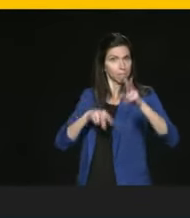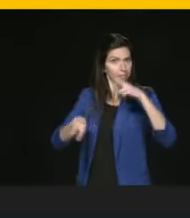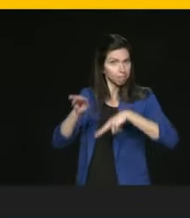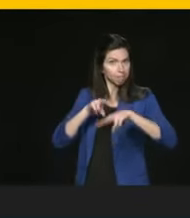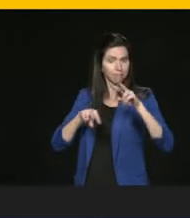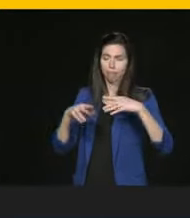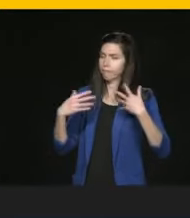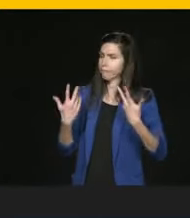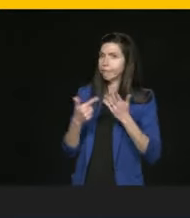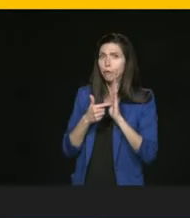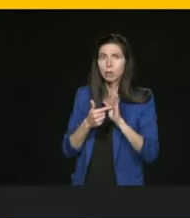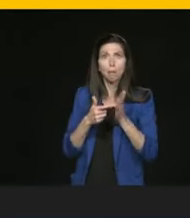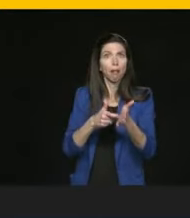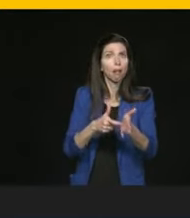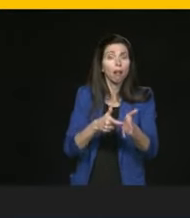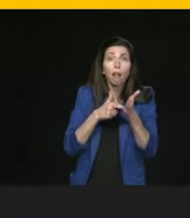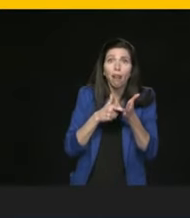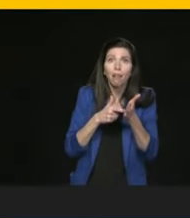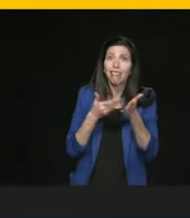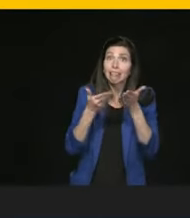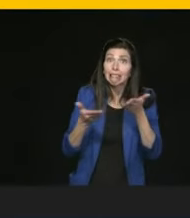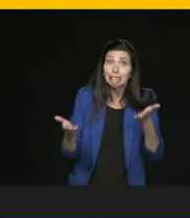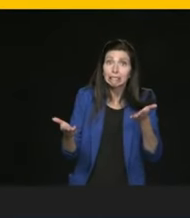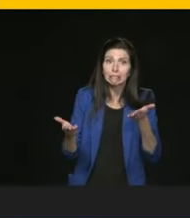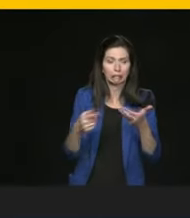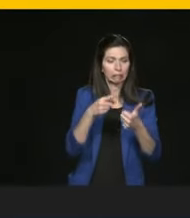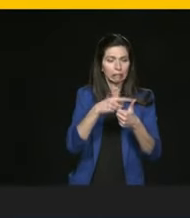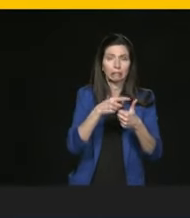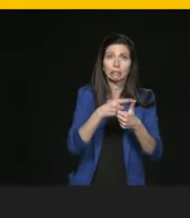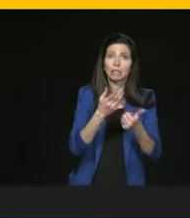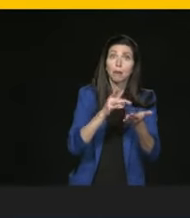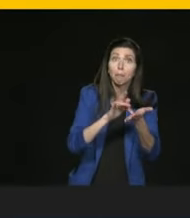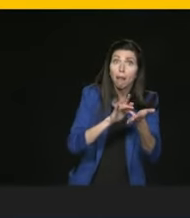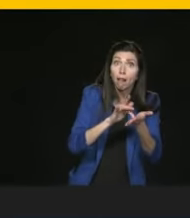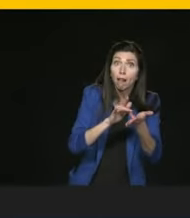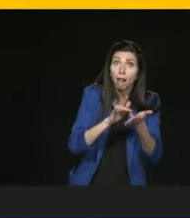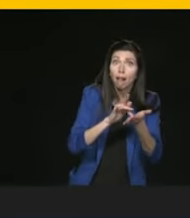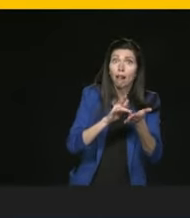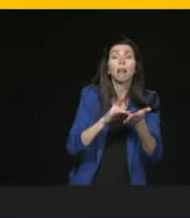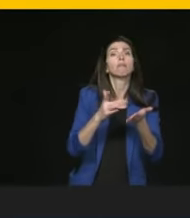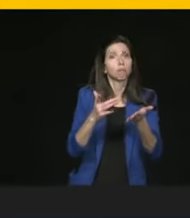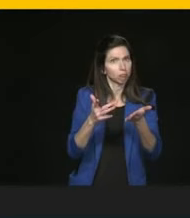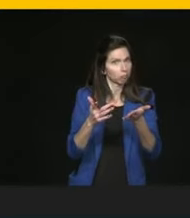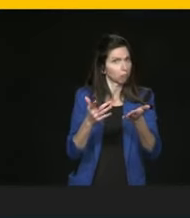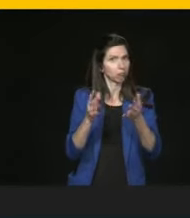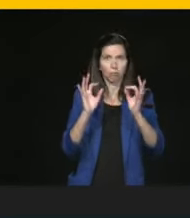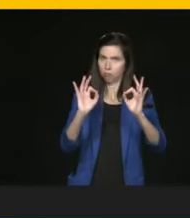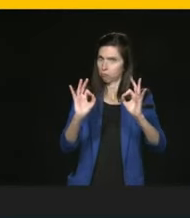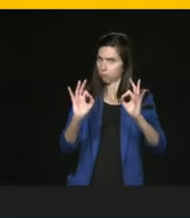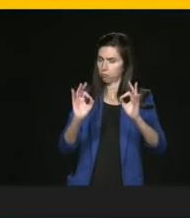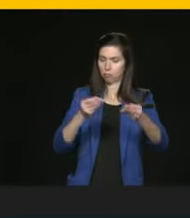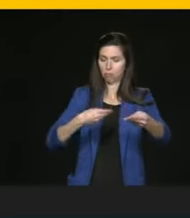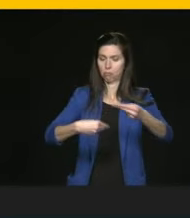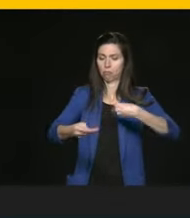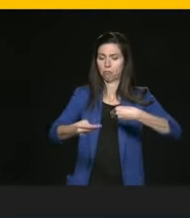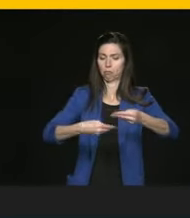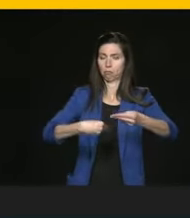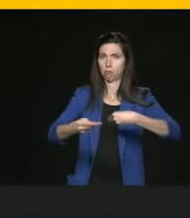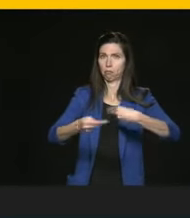including medicine, have been able to flow across the border very well. But the motto is